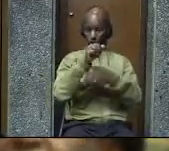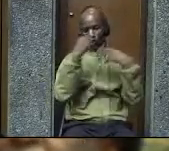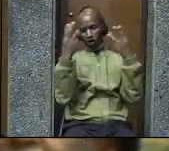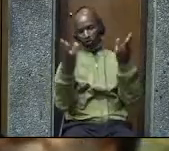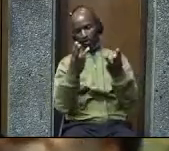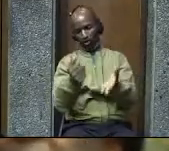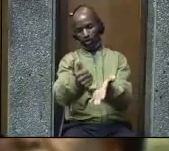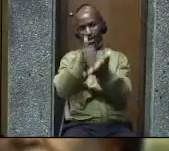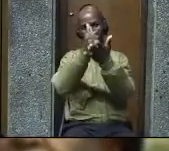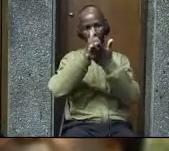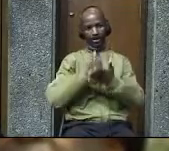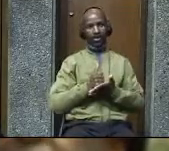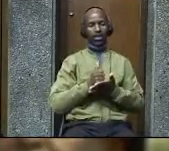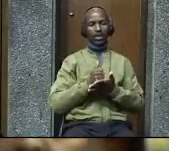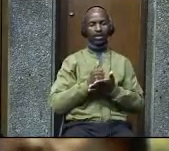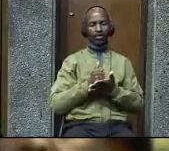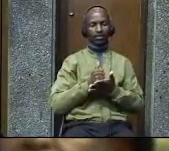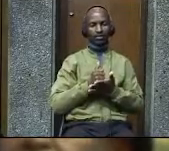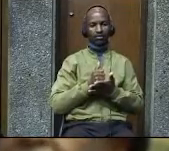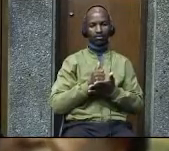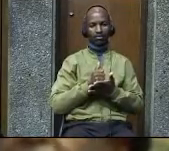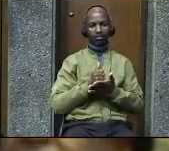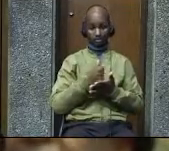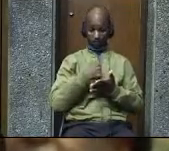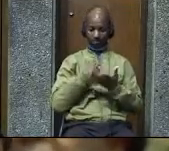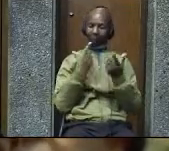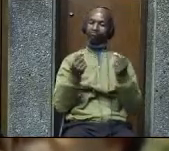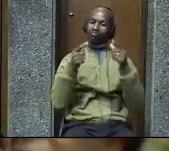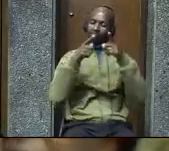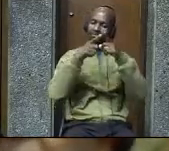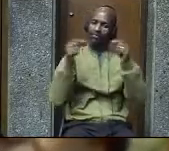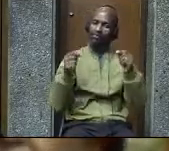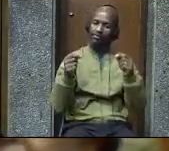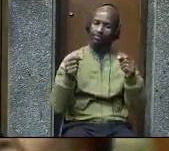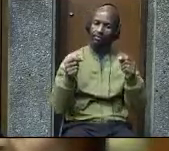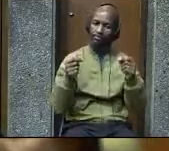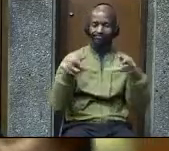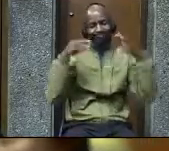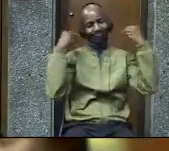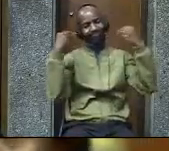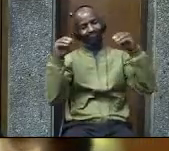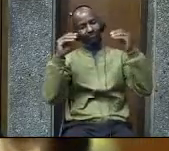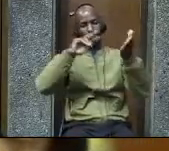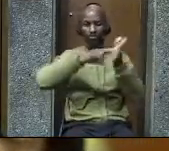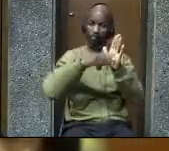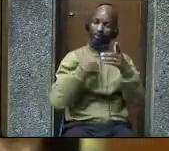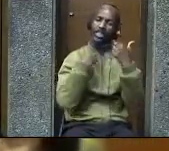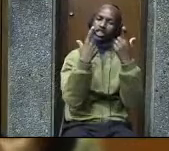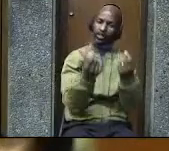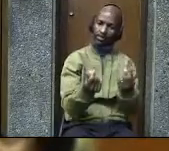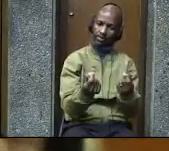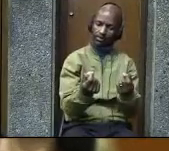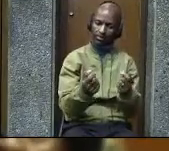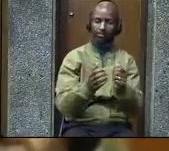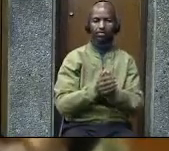to help me. I've done a business plan.